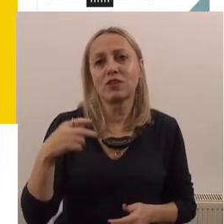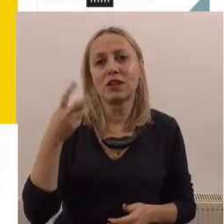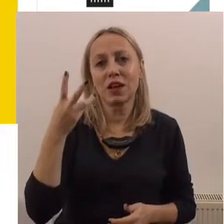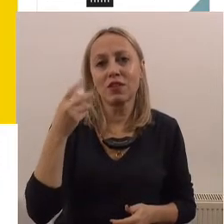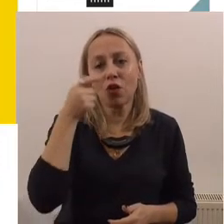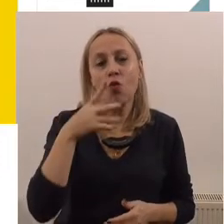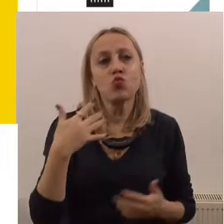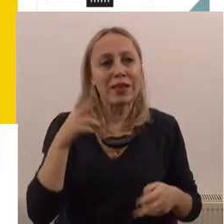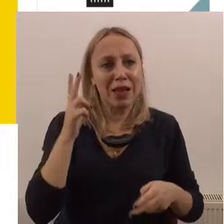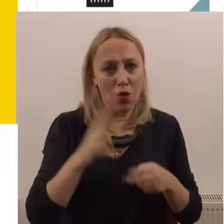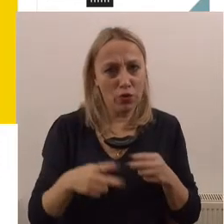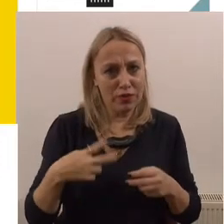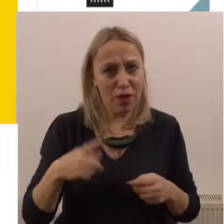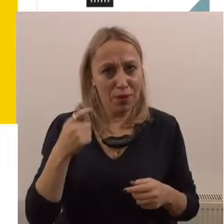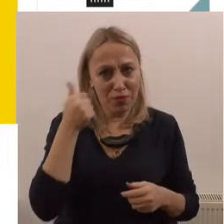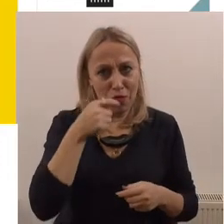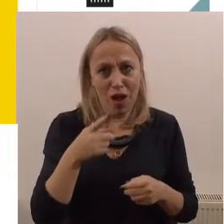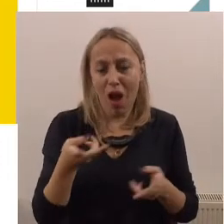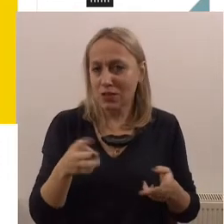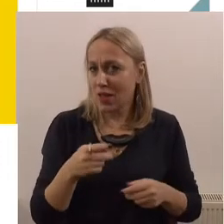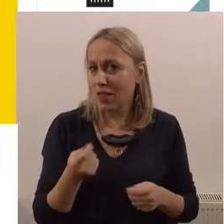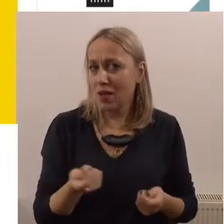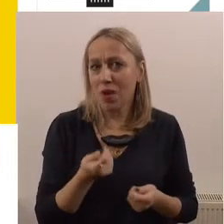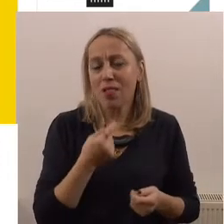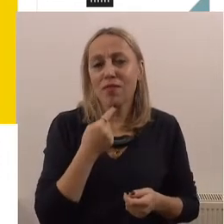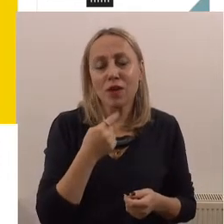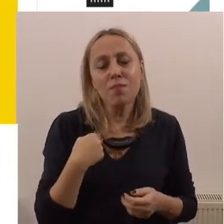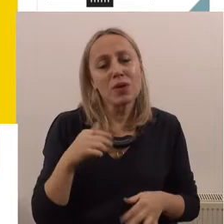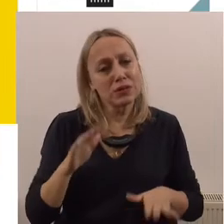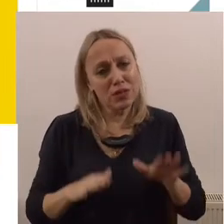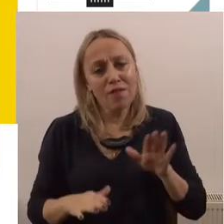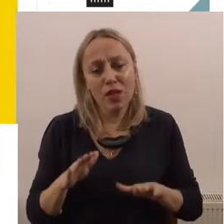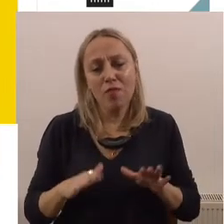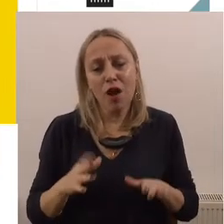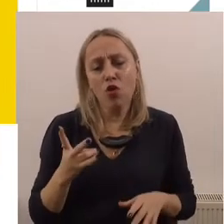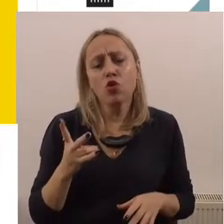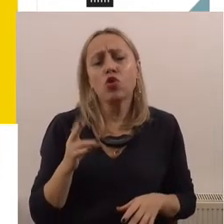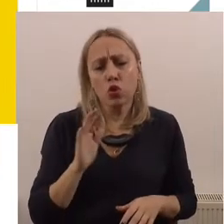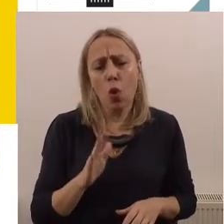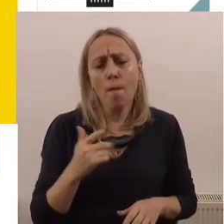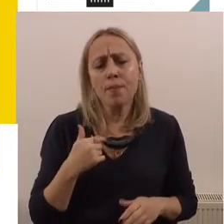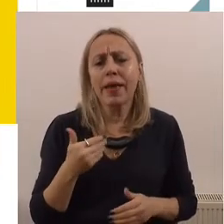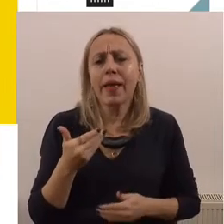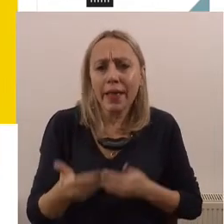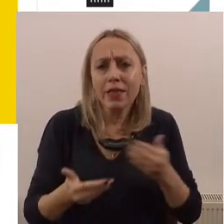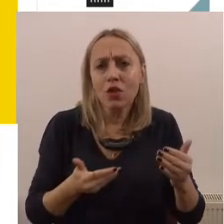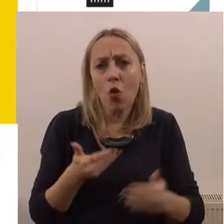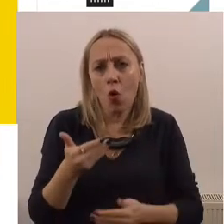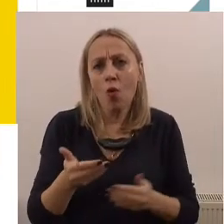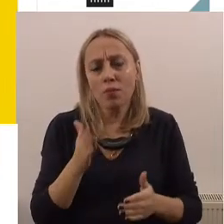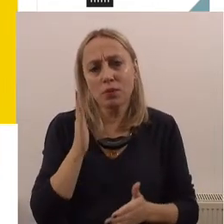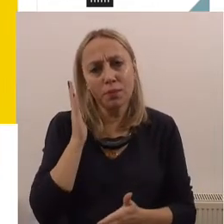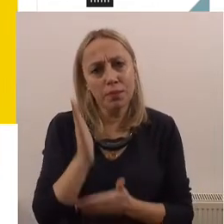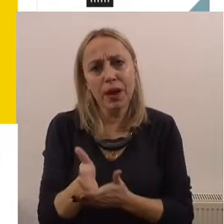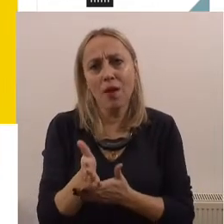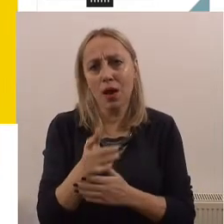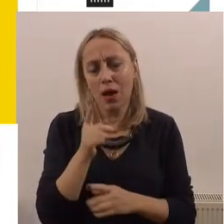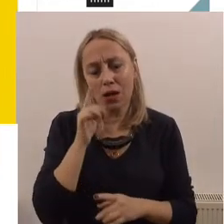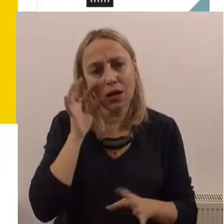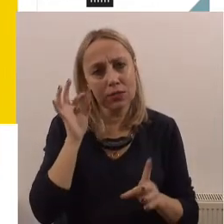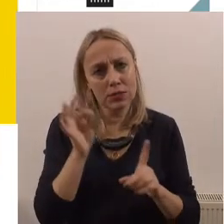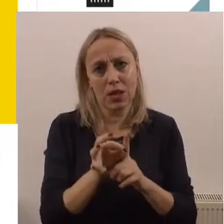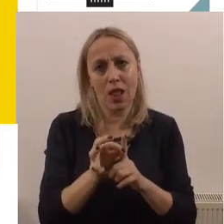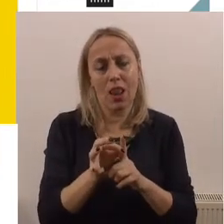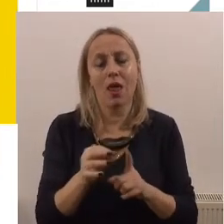accessibility of cultural institutions. Well, this is ambitious indeed, because 2021 is almost over. So we plan